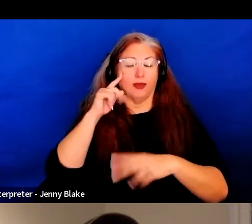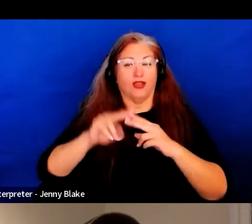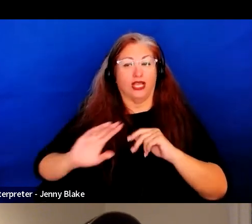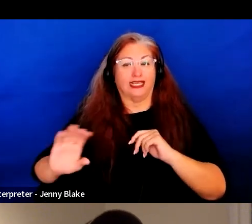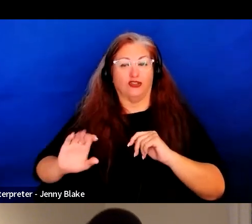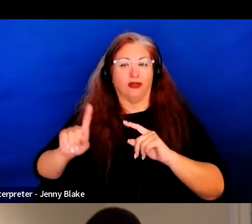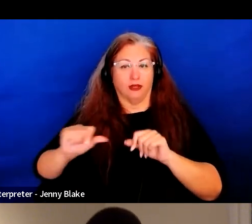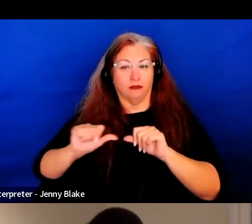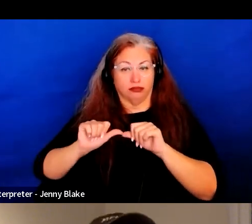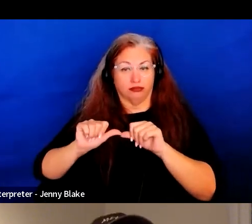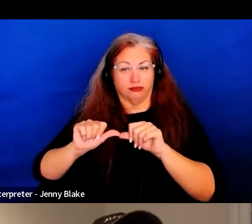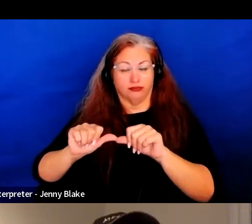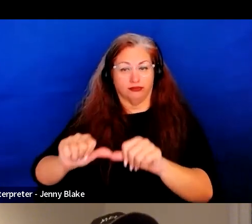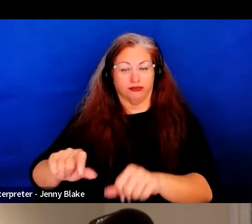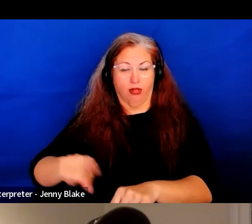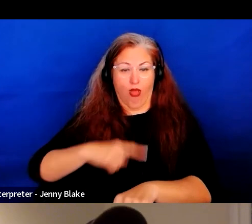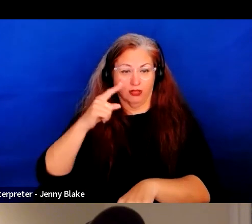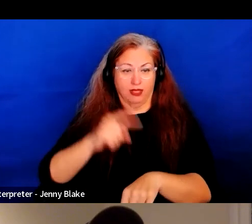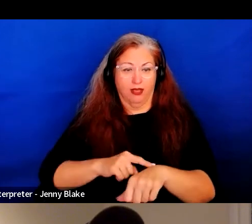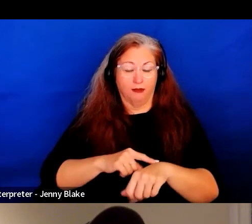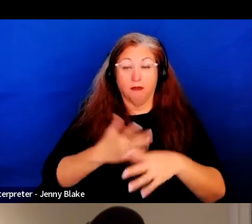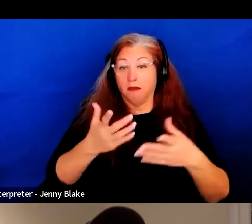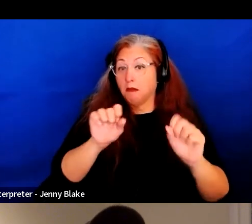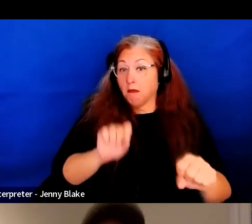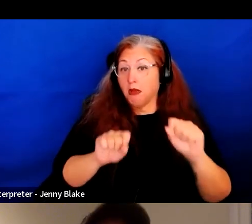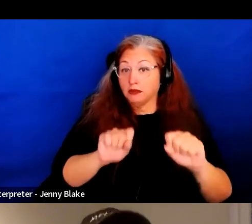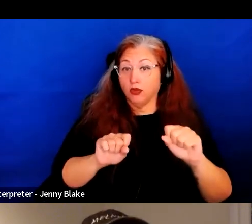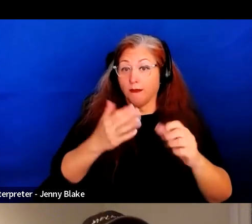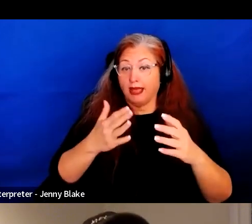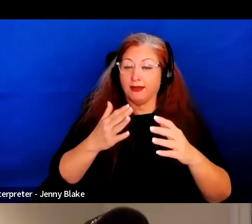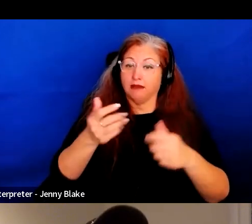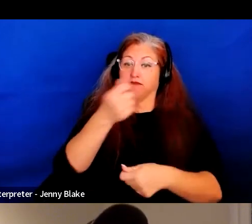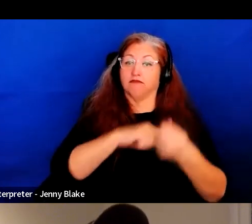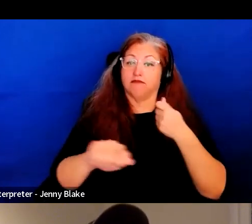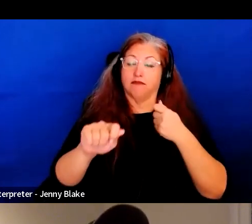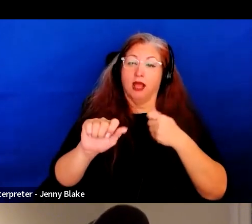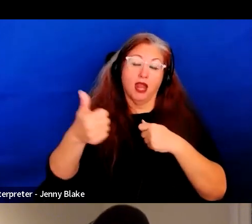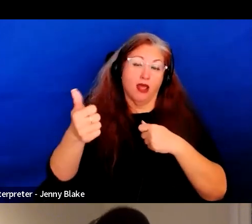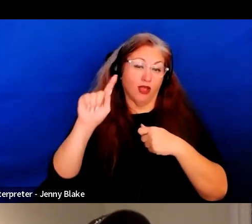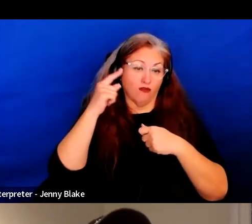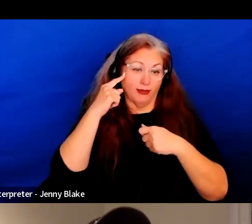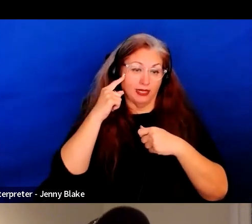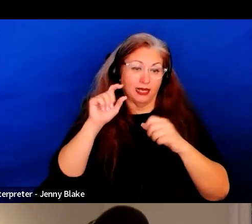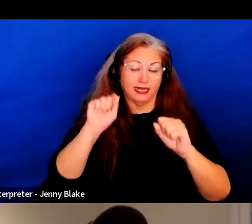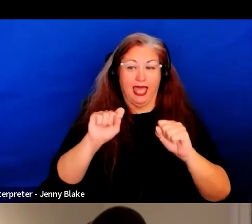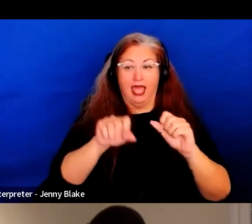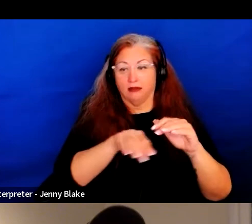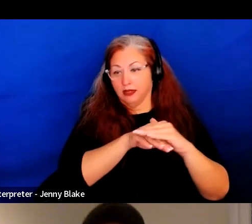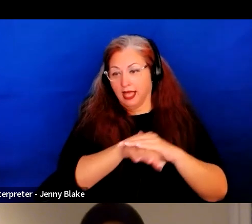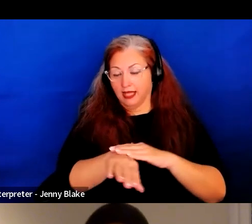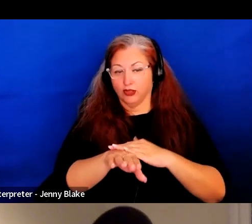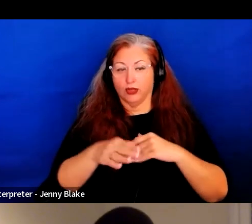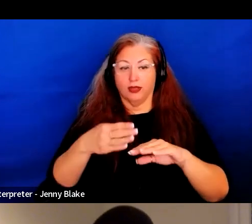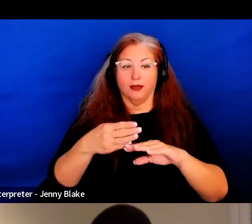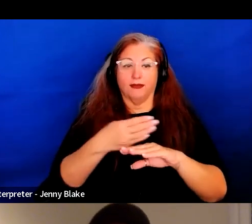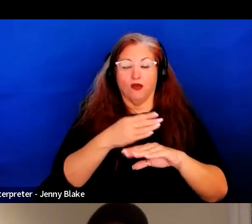long run, it's, you know, it's very possible that another government is able to come in before